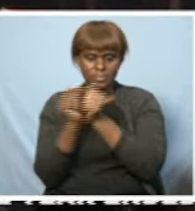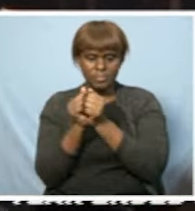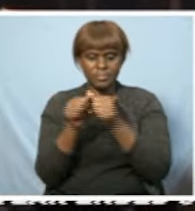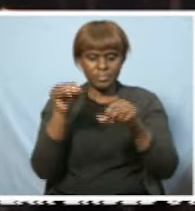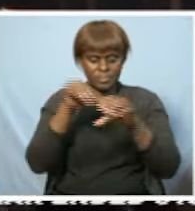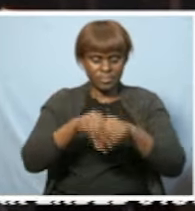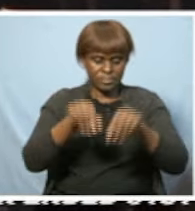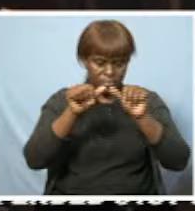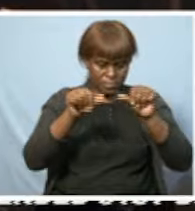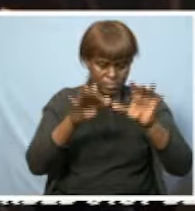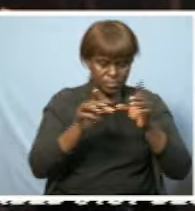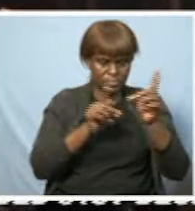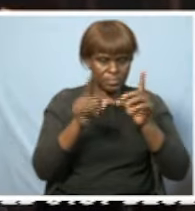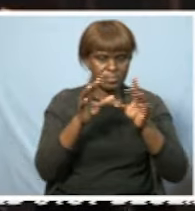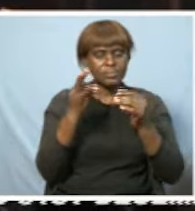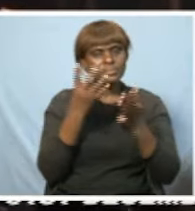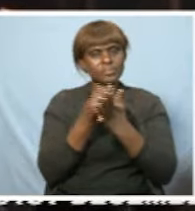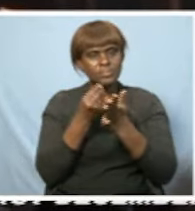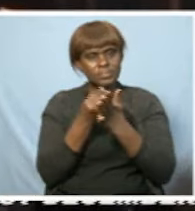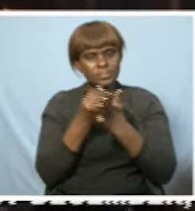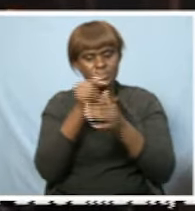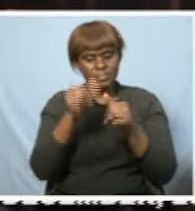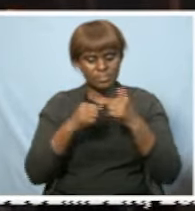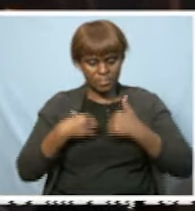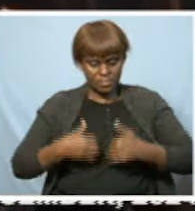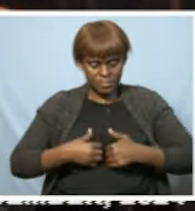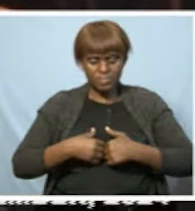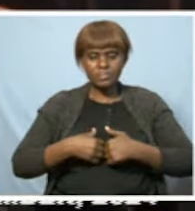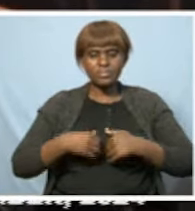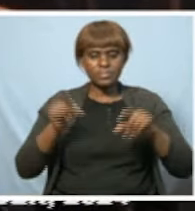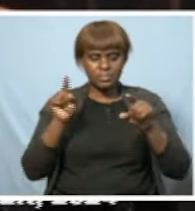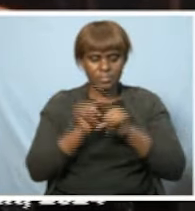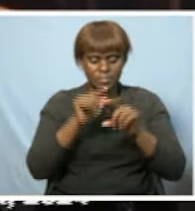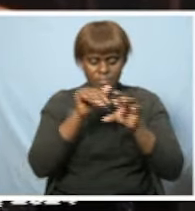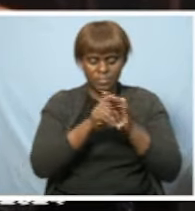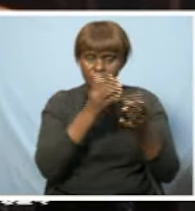the director of finance, everyone involved in these